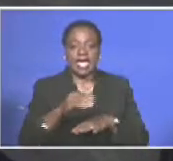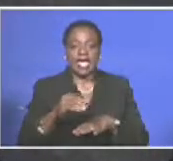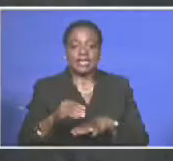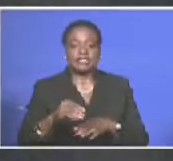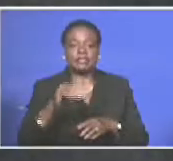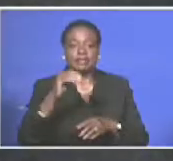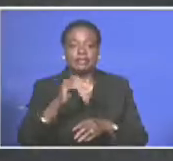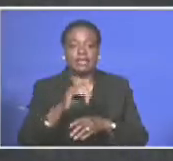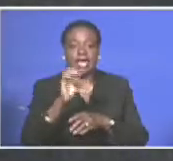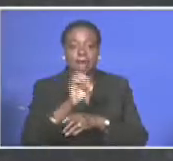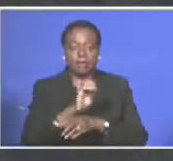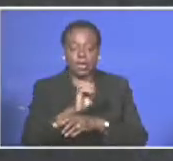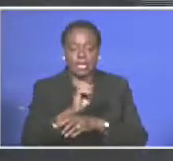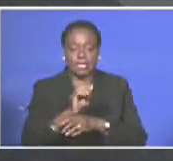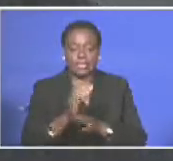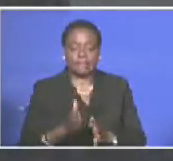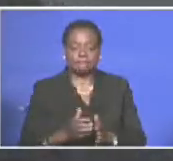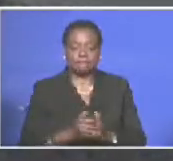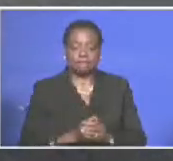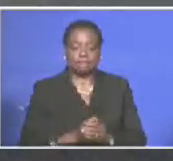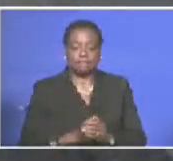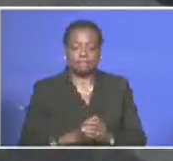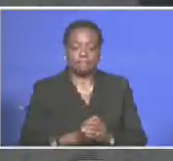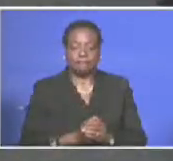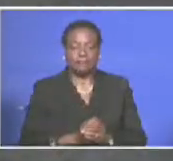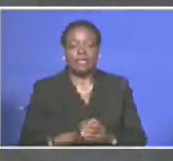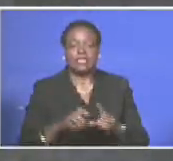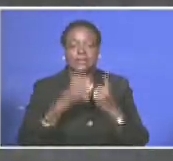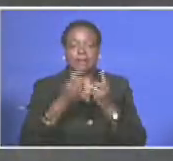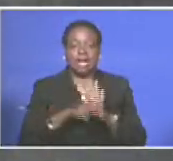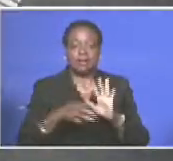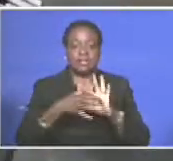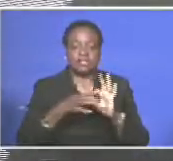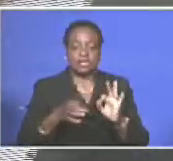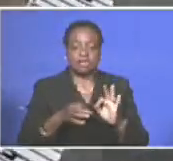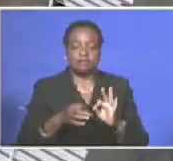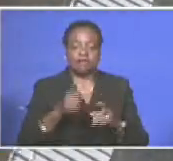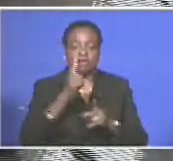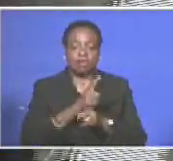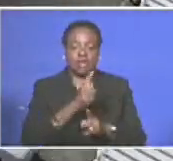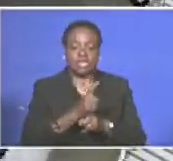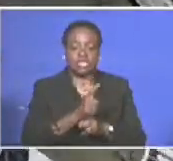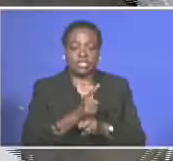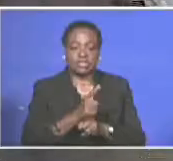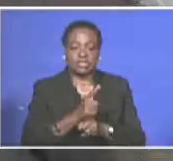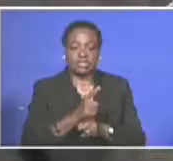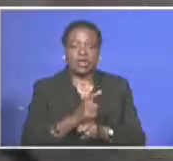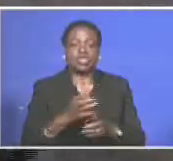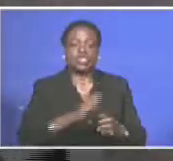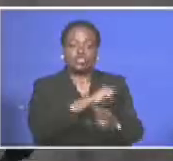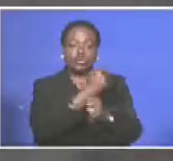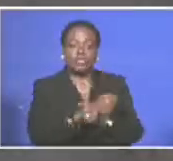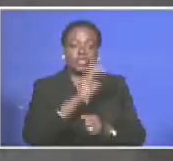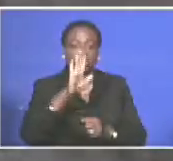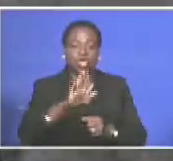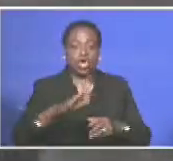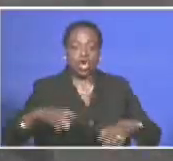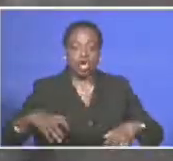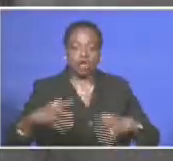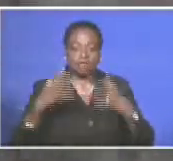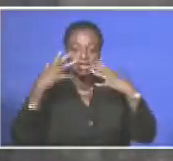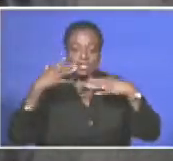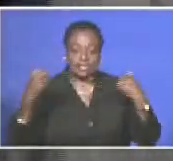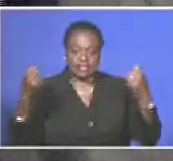employers. Department of Corrections Service participation in this event will strengthen your confidence and the community